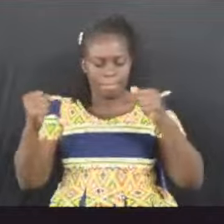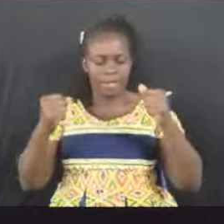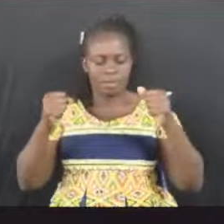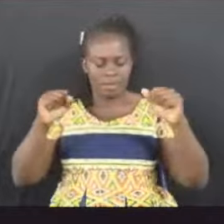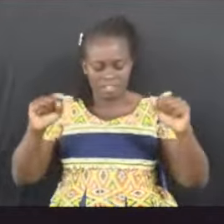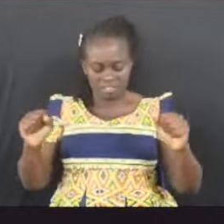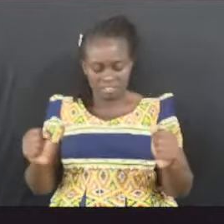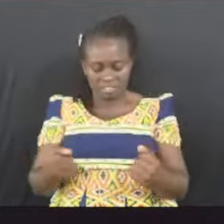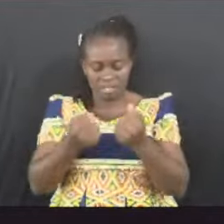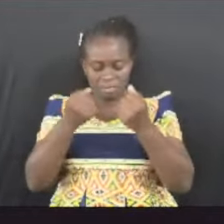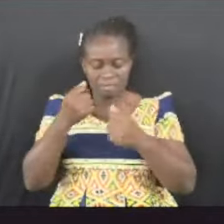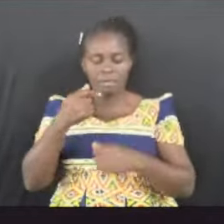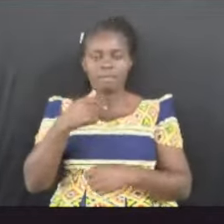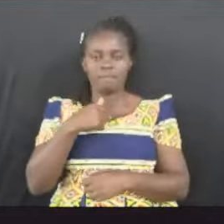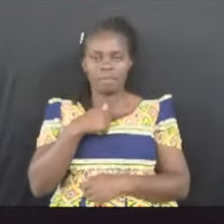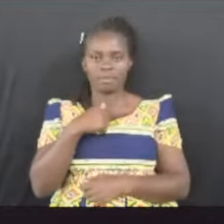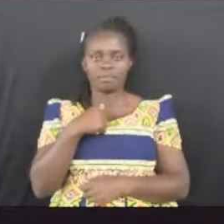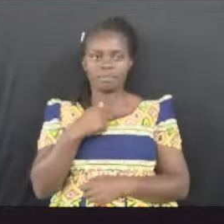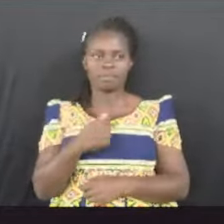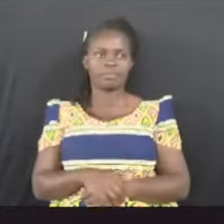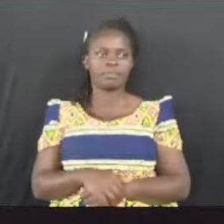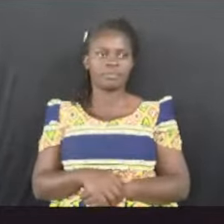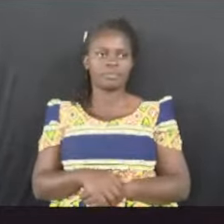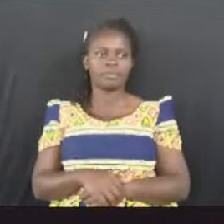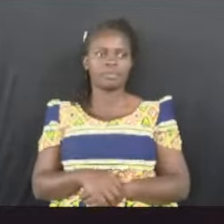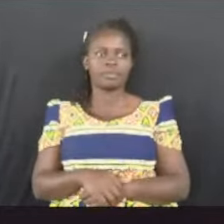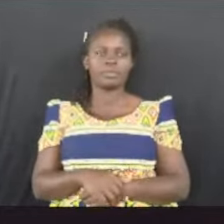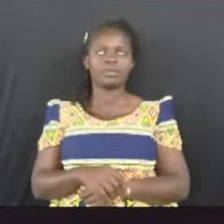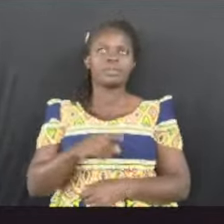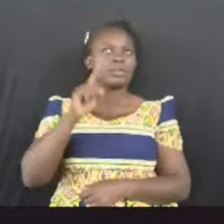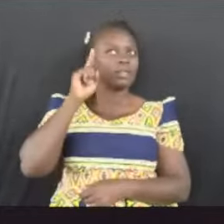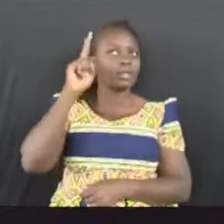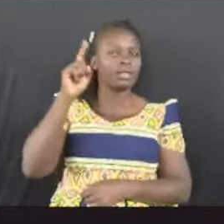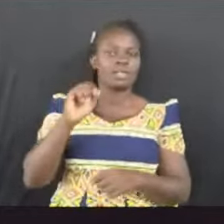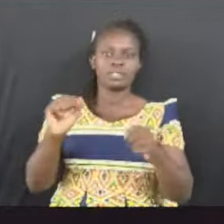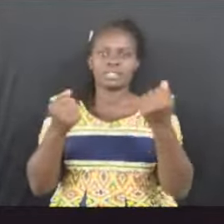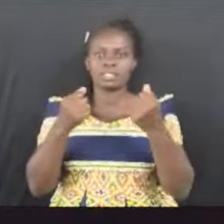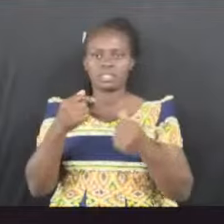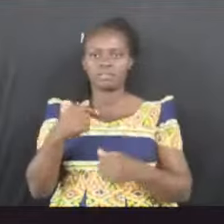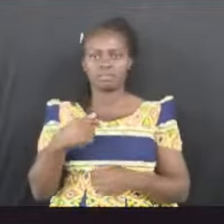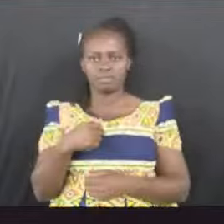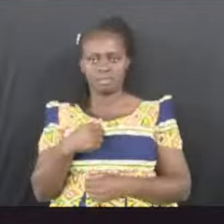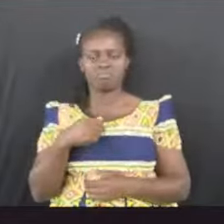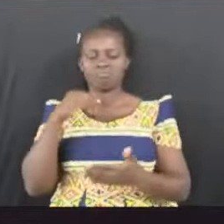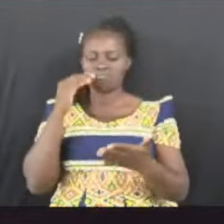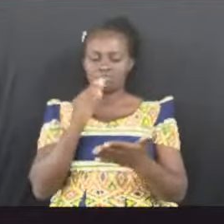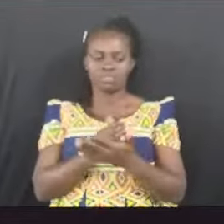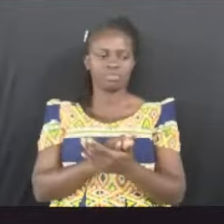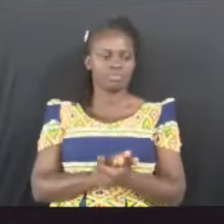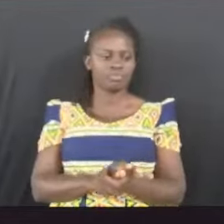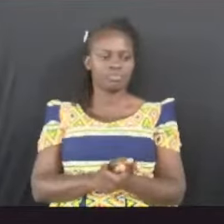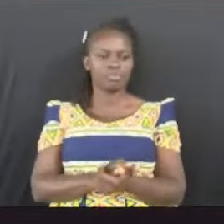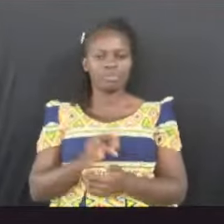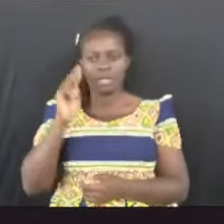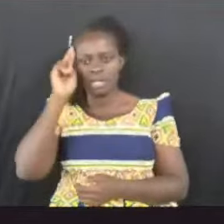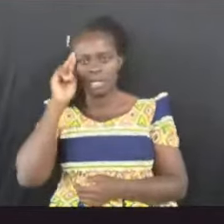death, even death. He did it. I mean, Lazarus.